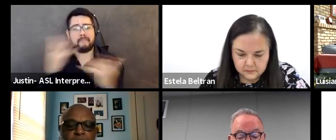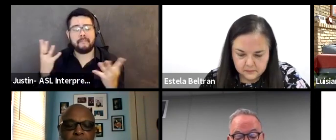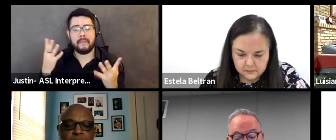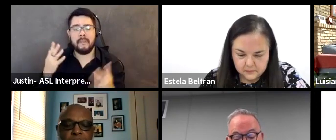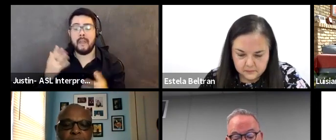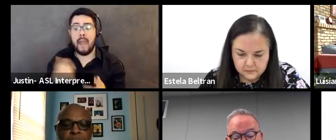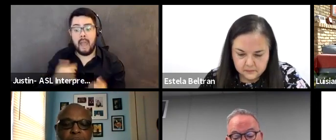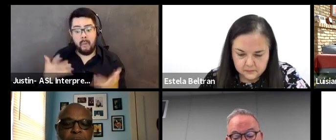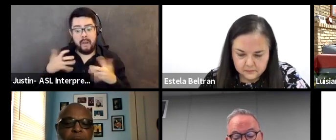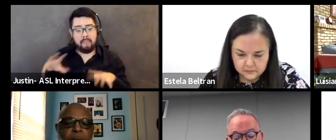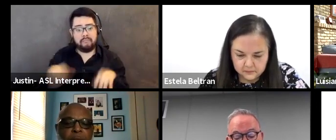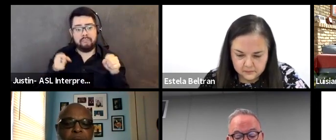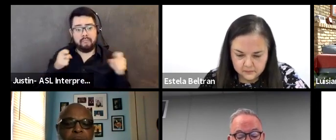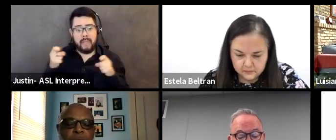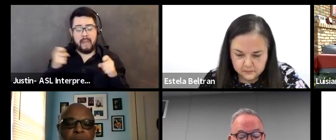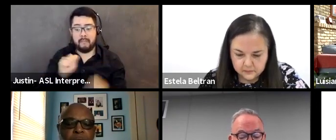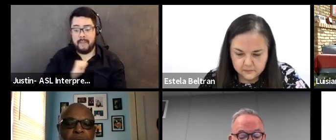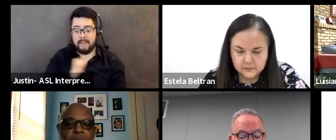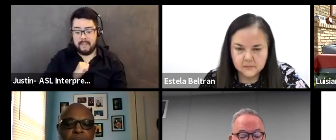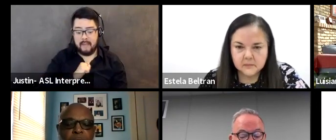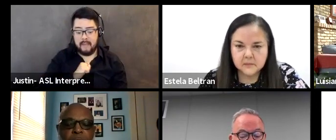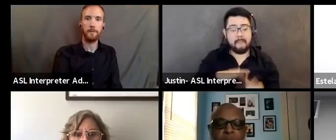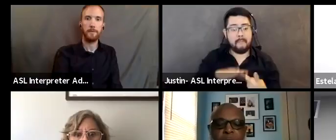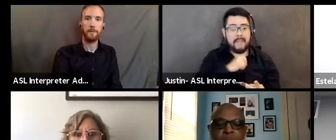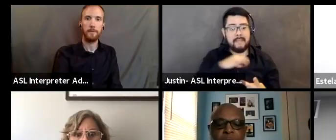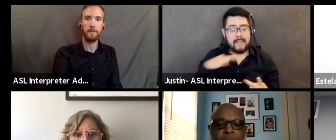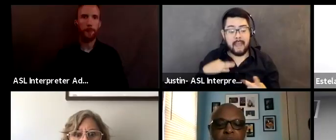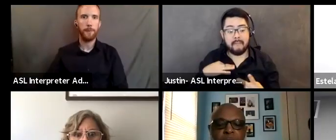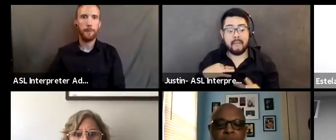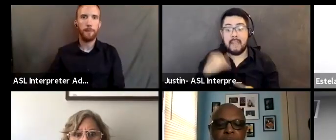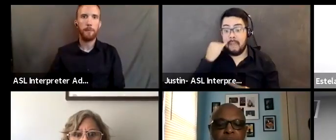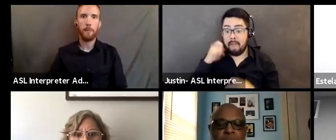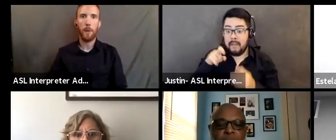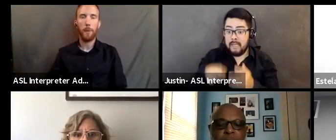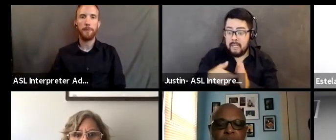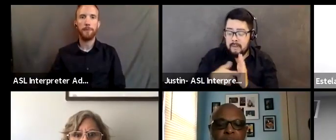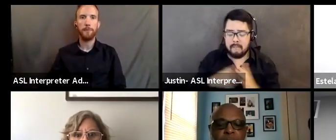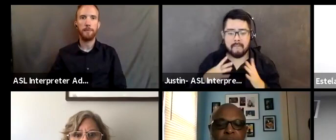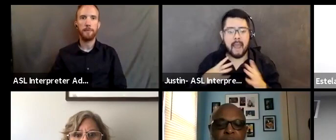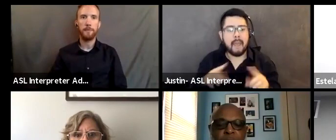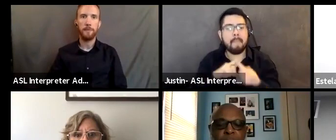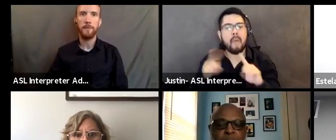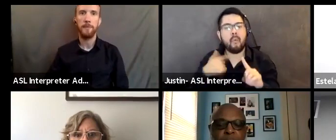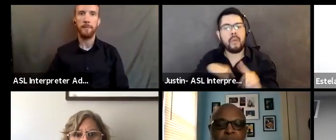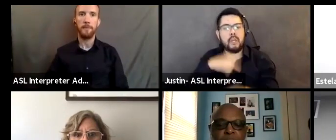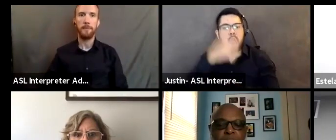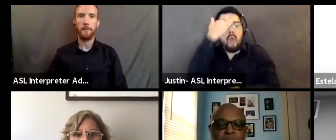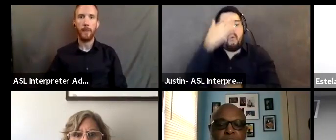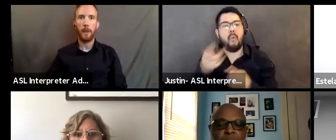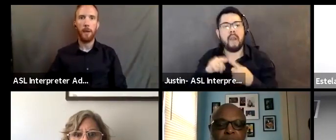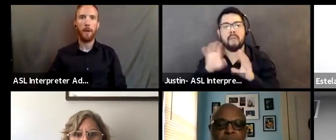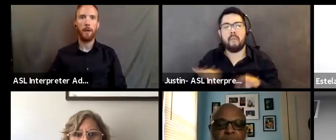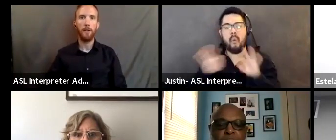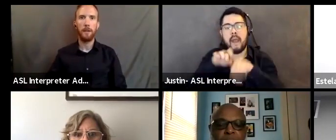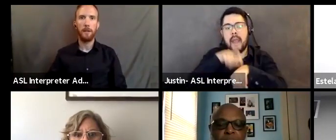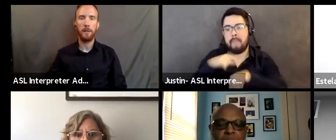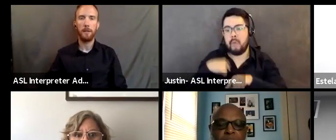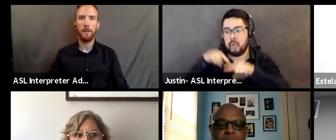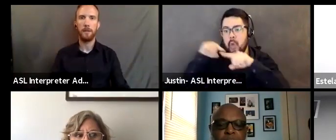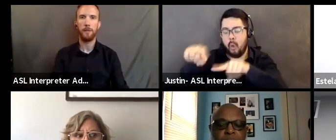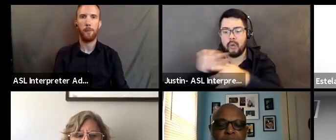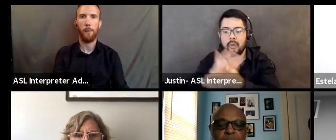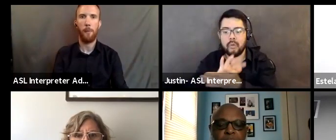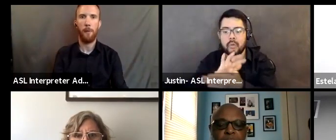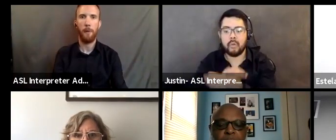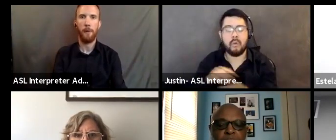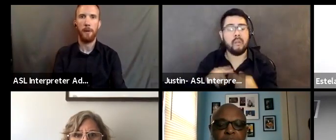fit i know when i need to be in the building and when the rest of my admin team does as well that goes to my clerk my ap my dean